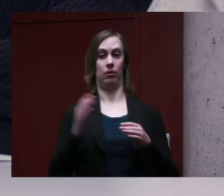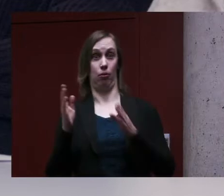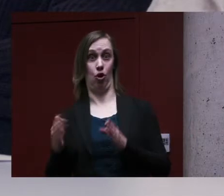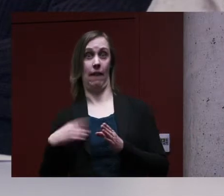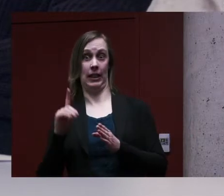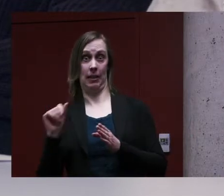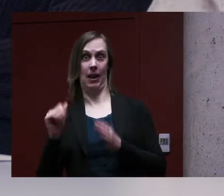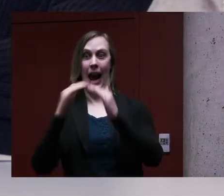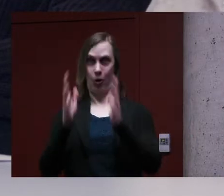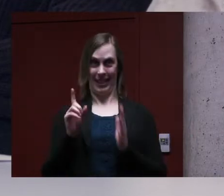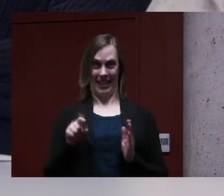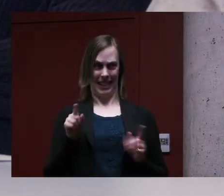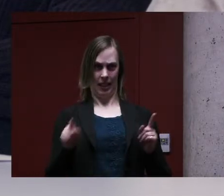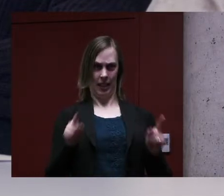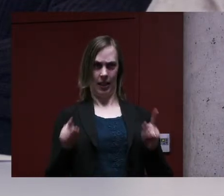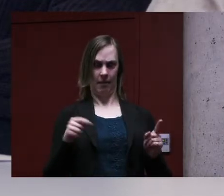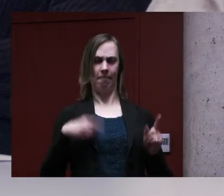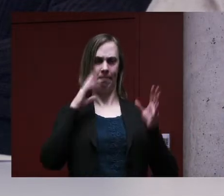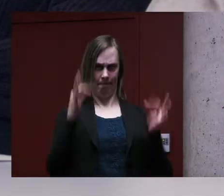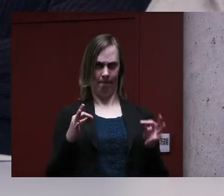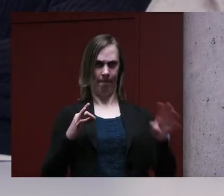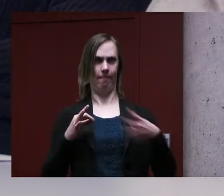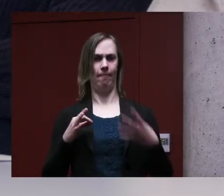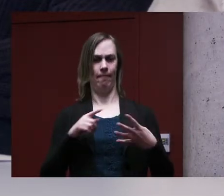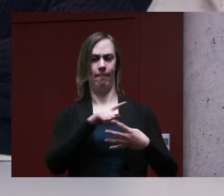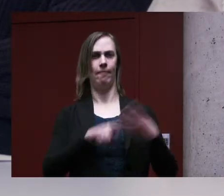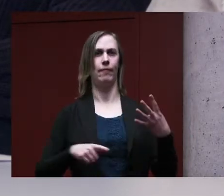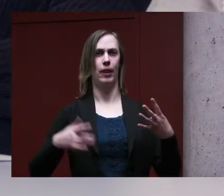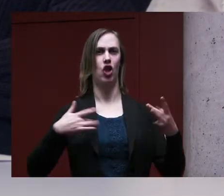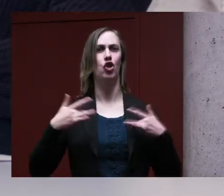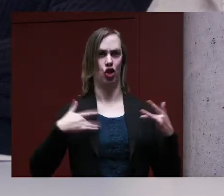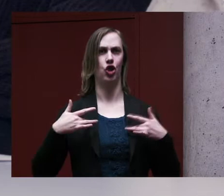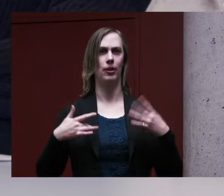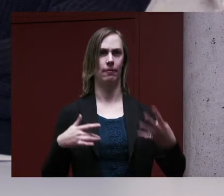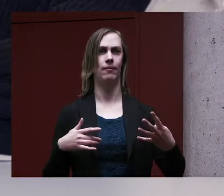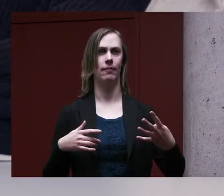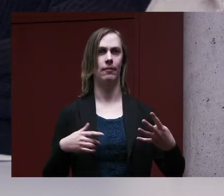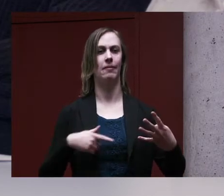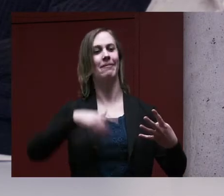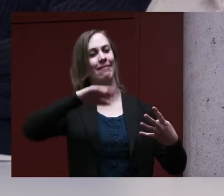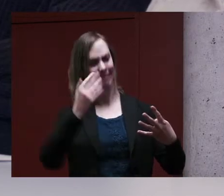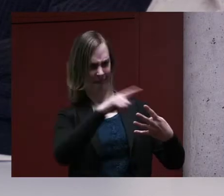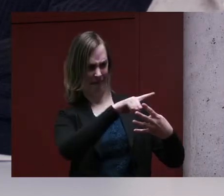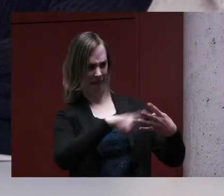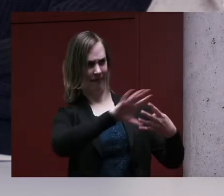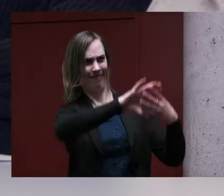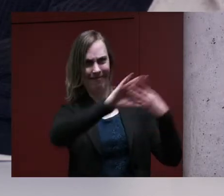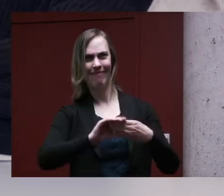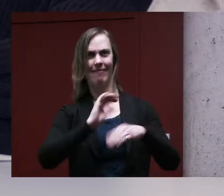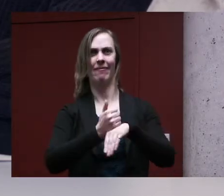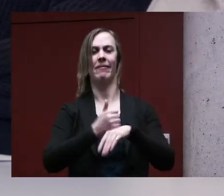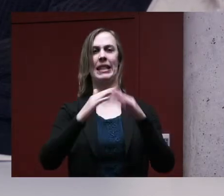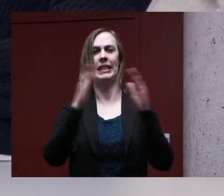I've chosen to discuss 4 separate but interrelated concerns that continue to create systemic barriers for persons